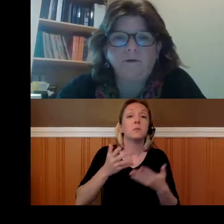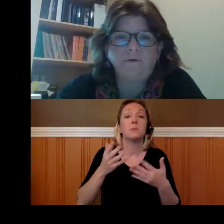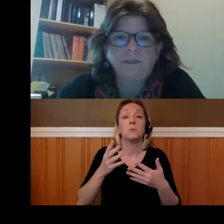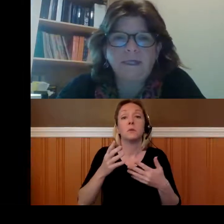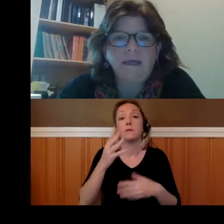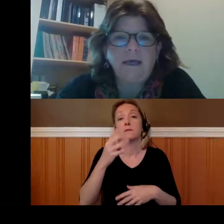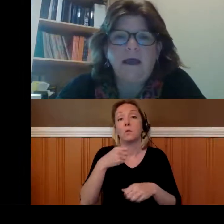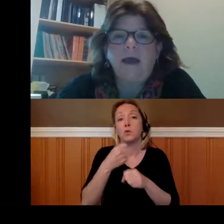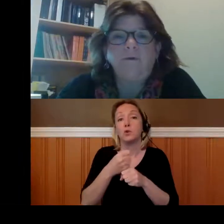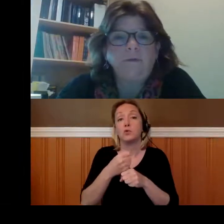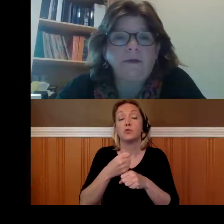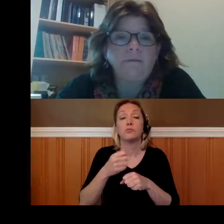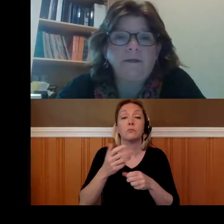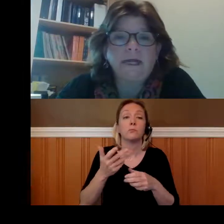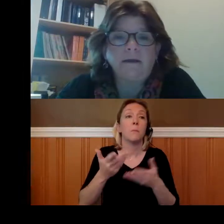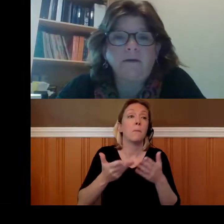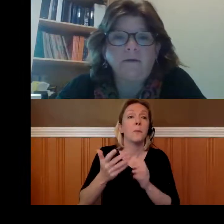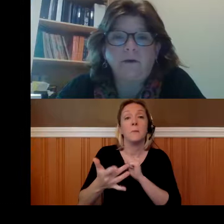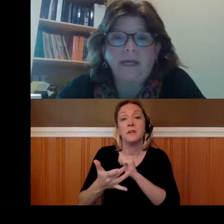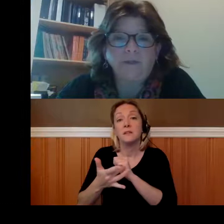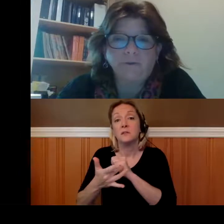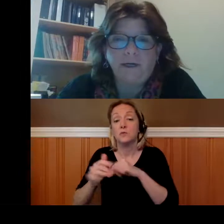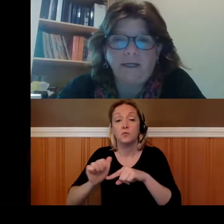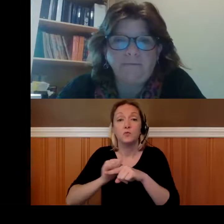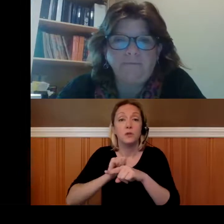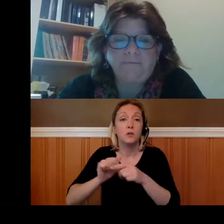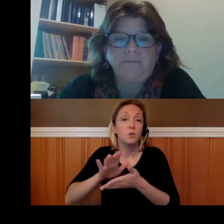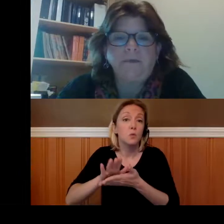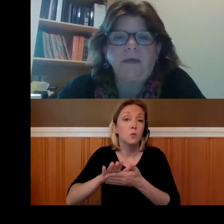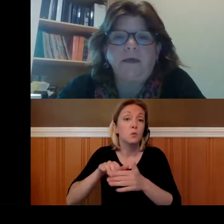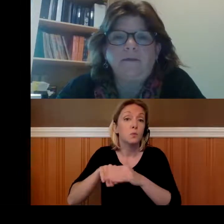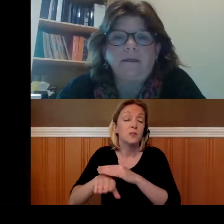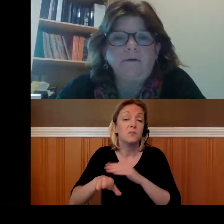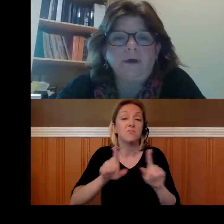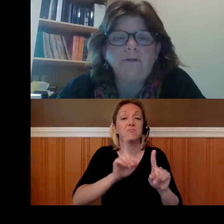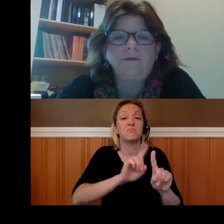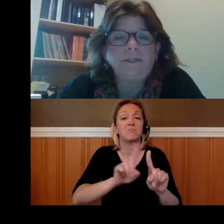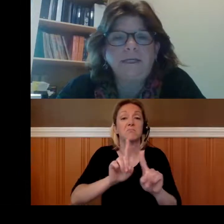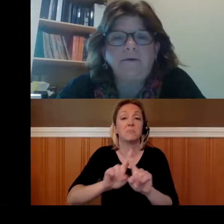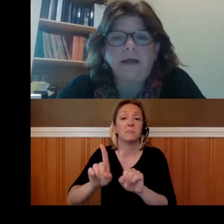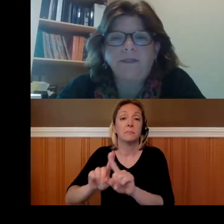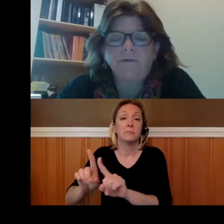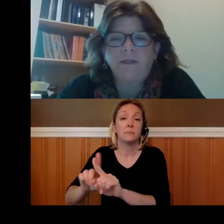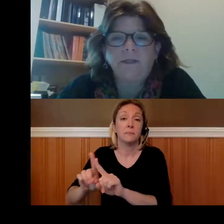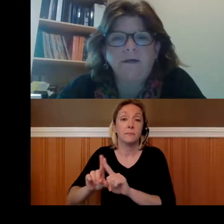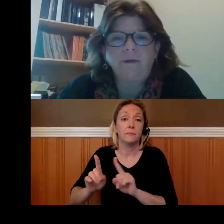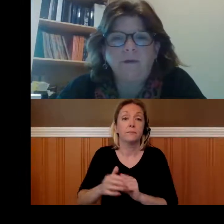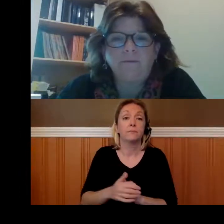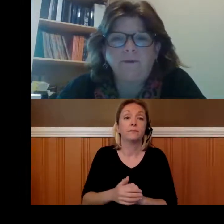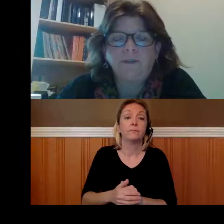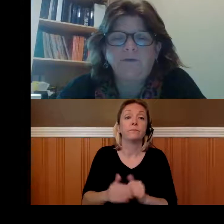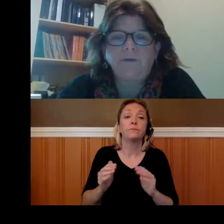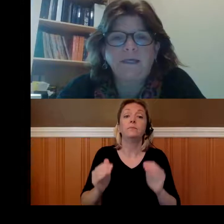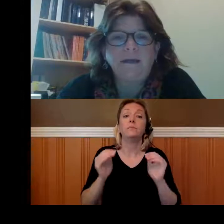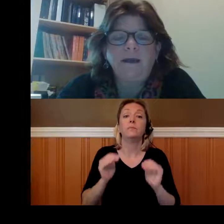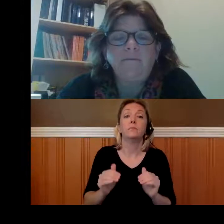university. It could be a technical or vocational training. There's also just interactions within the community for students